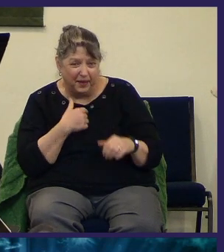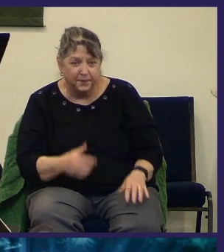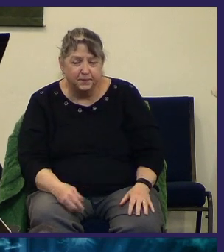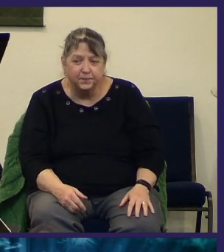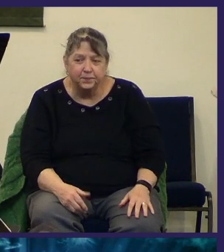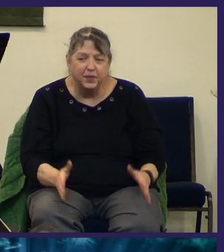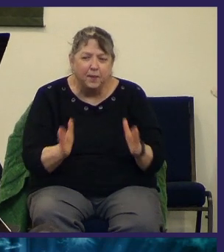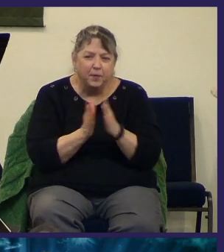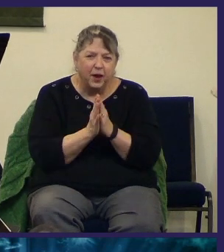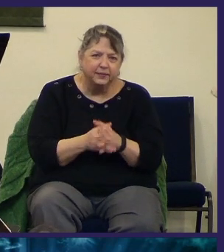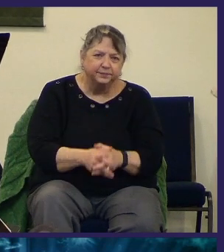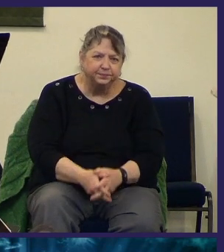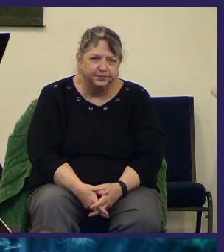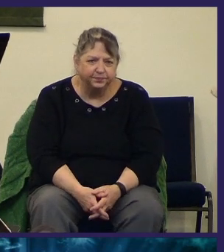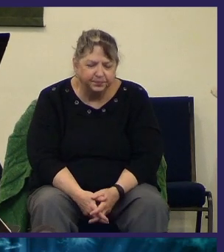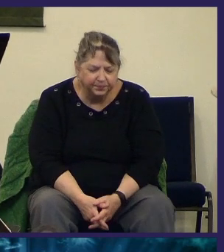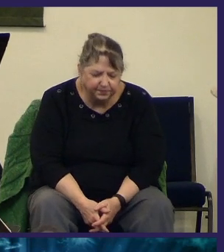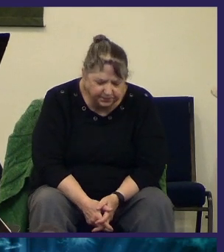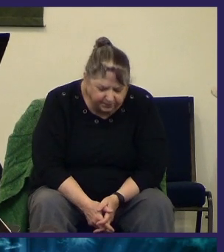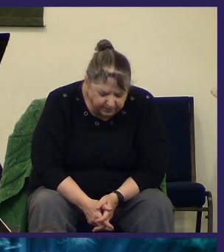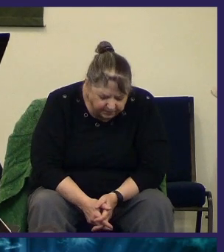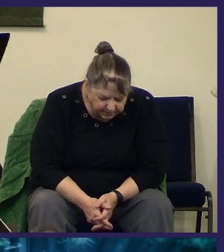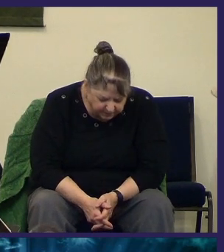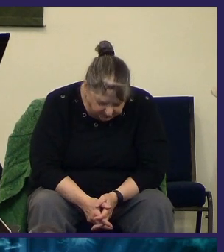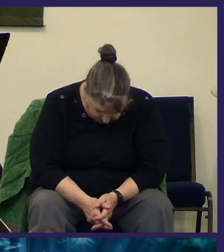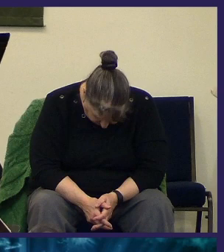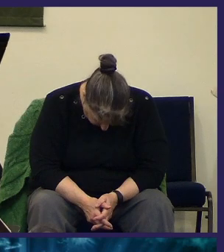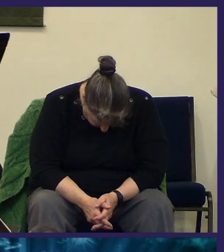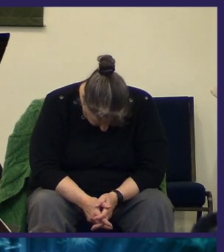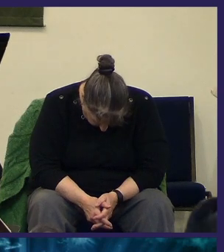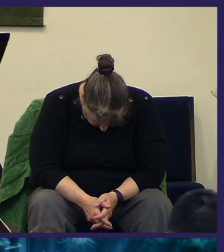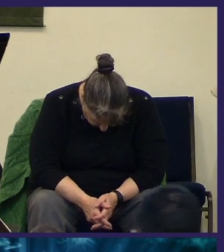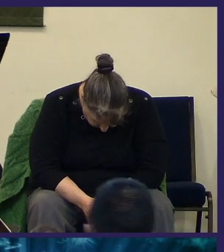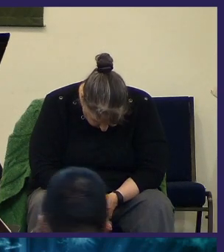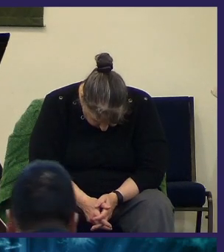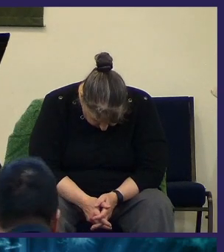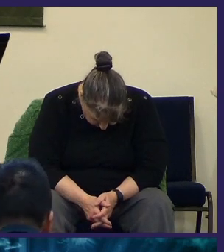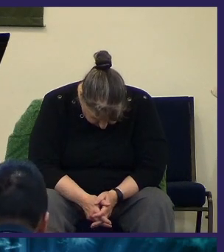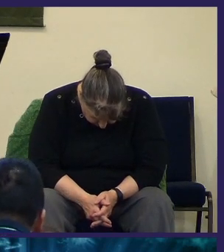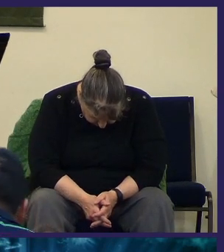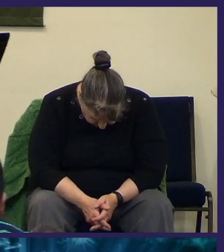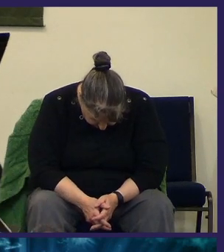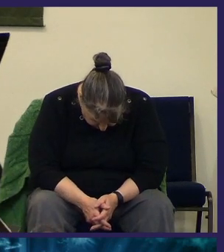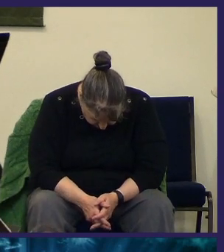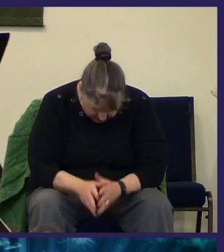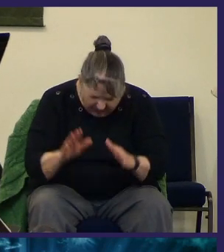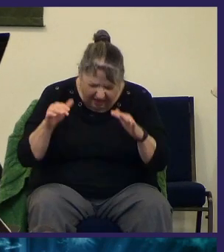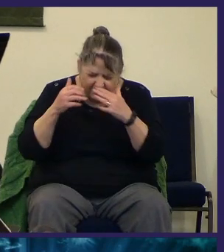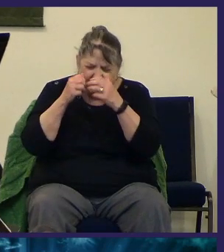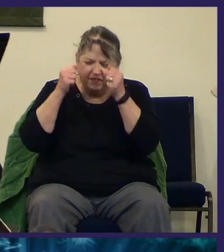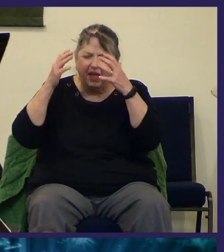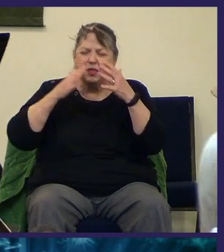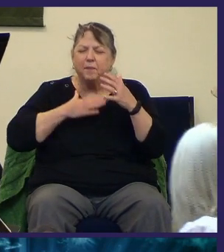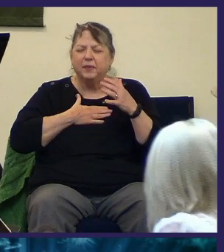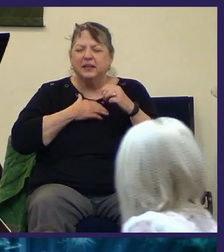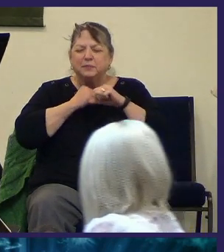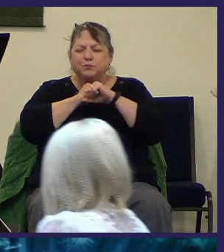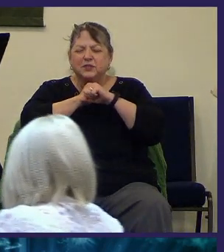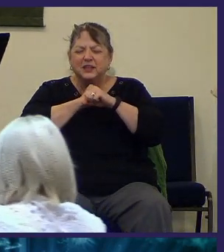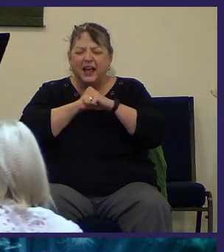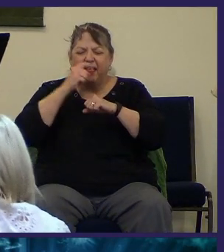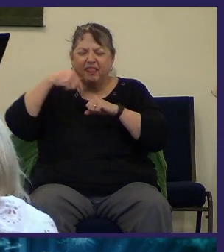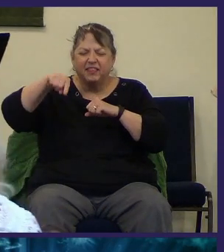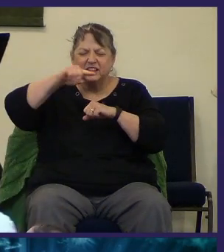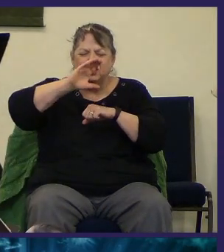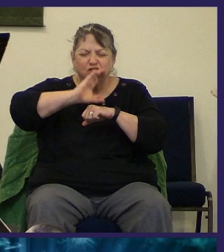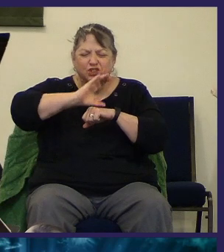let me pray heavenly father lord we just ask for a hedge of protection around this church lord we just uh